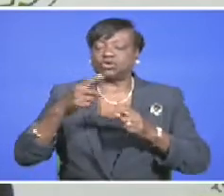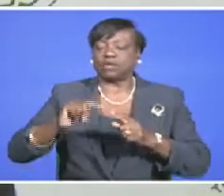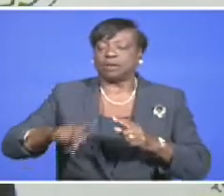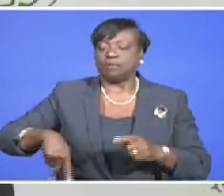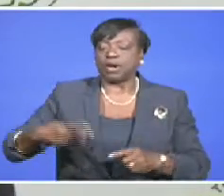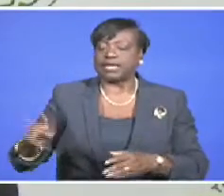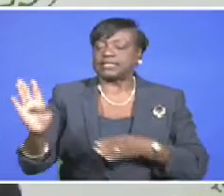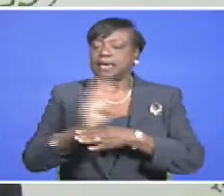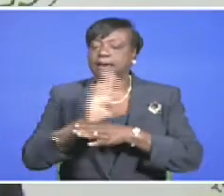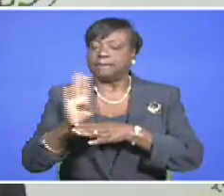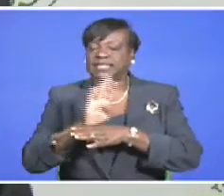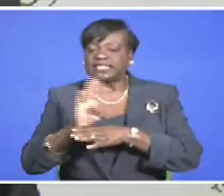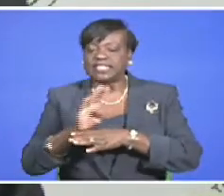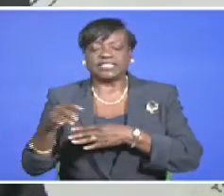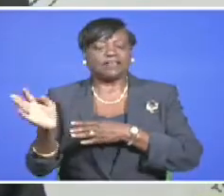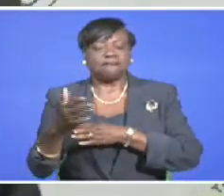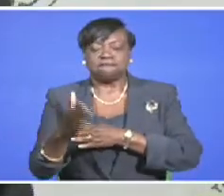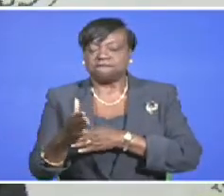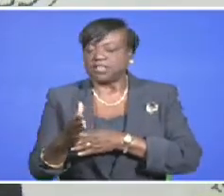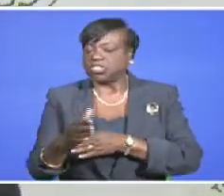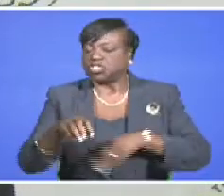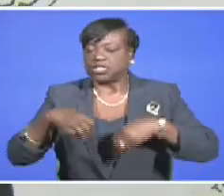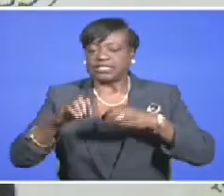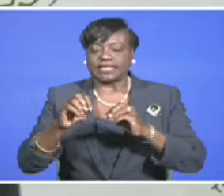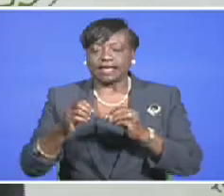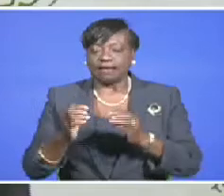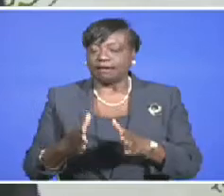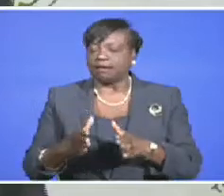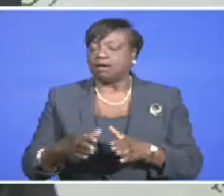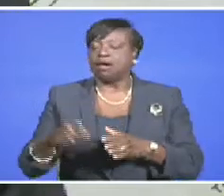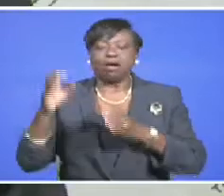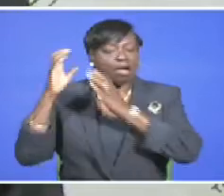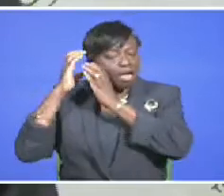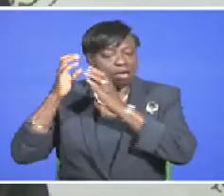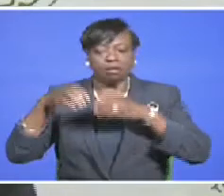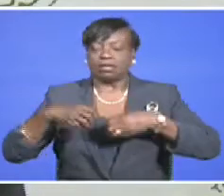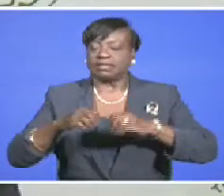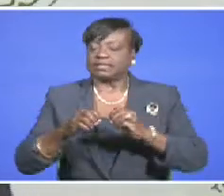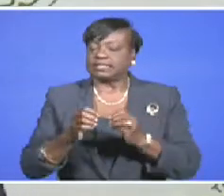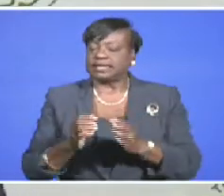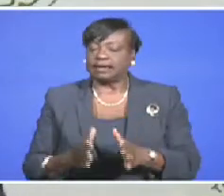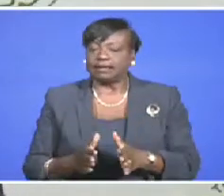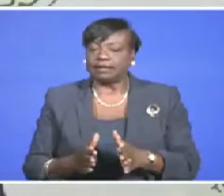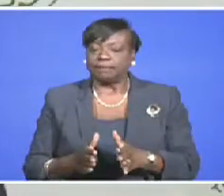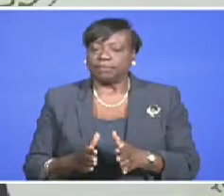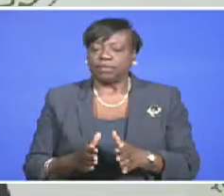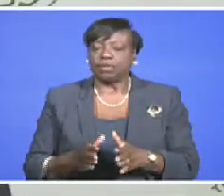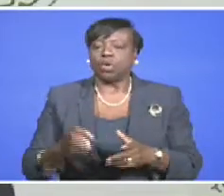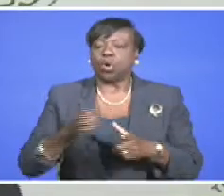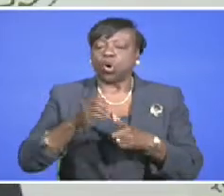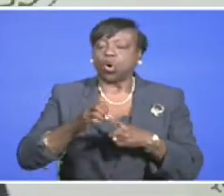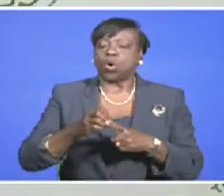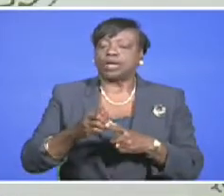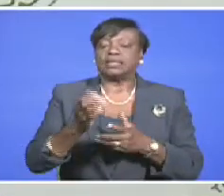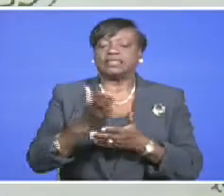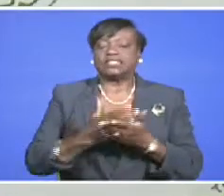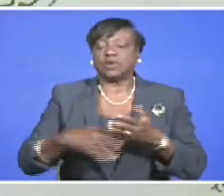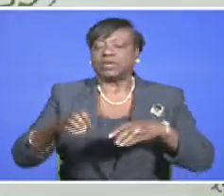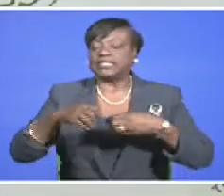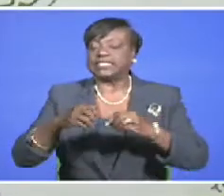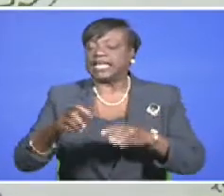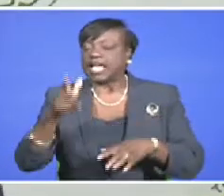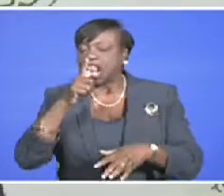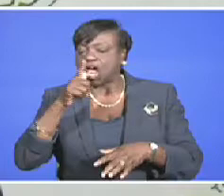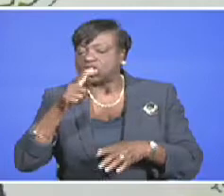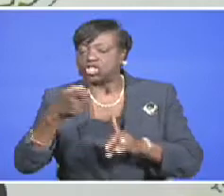vendor, a fish vendor or a conch vendor, or just someone selling lunch from